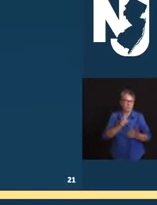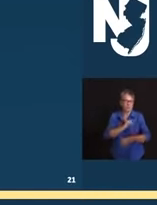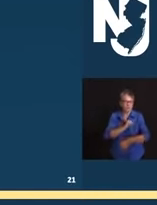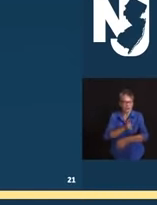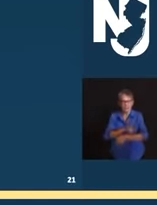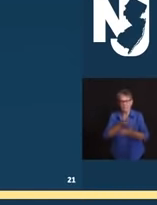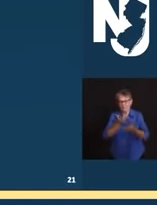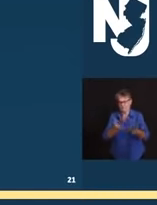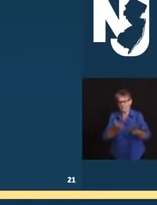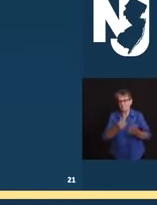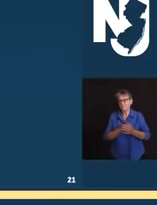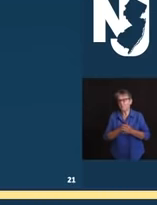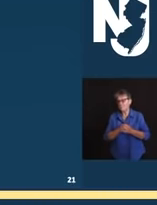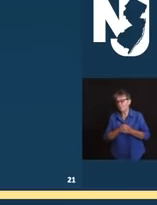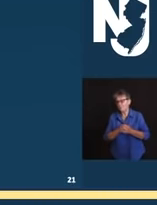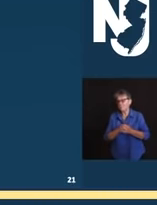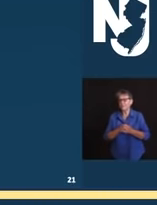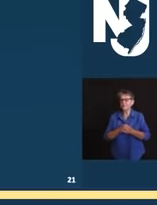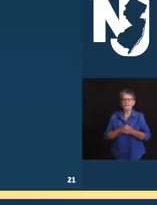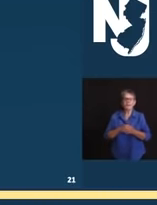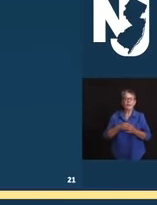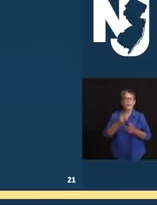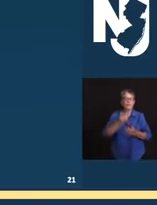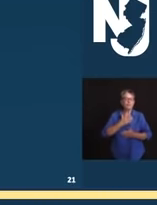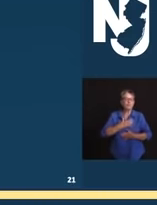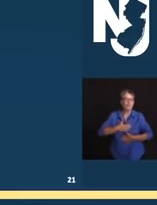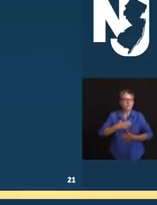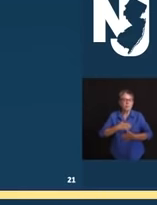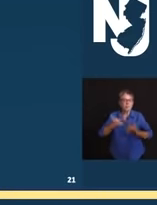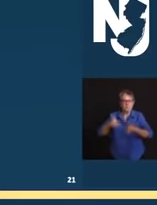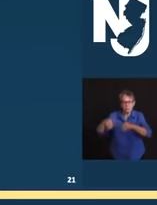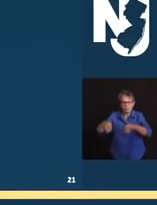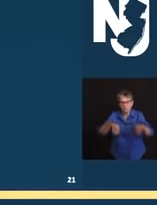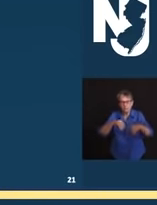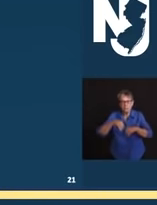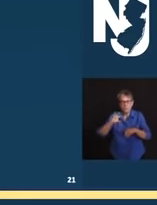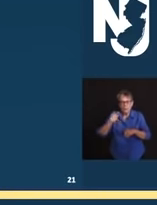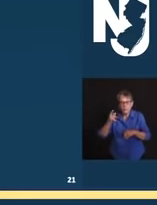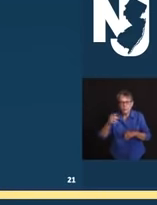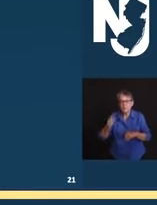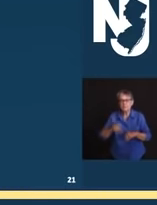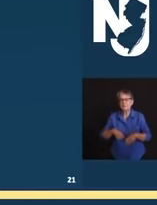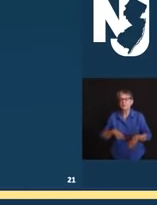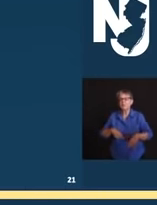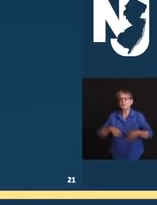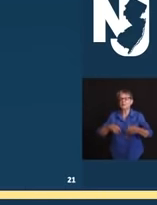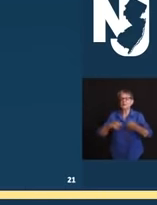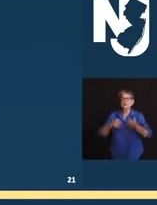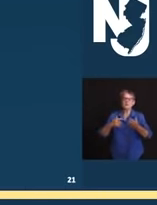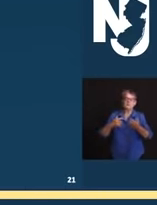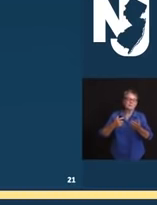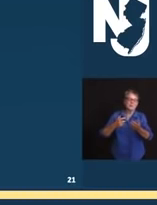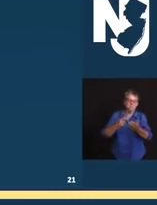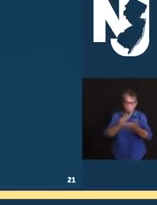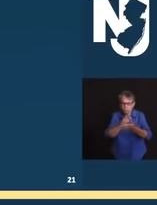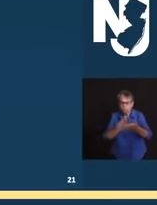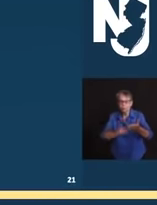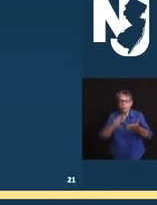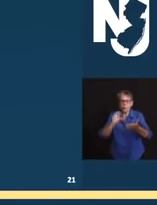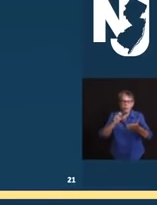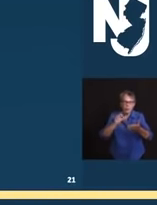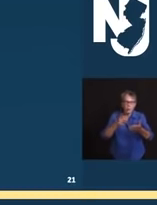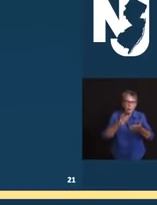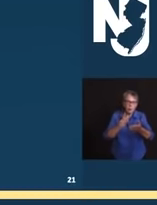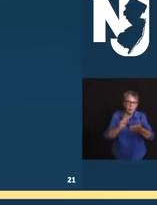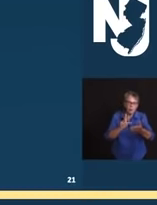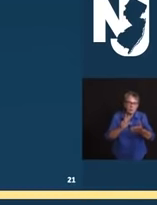chess, playing the drums, solving crossword puzzles, or just spending time with his family. He was also a devoted member of the